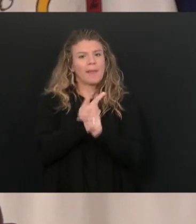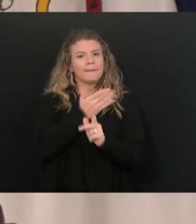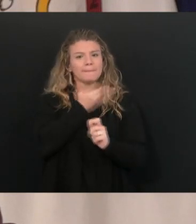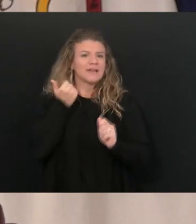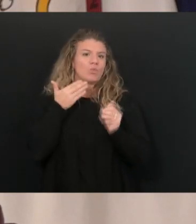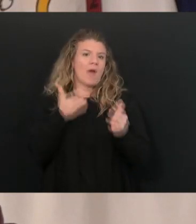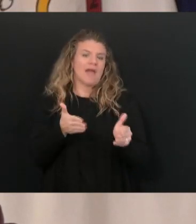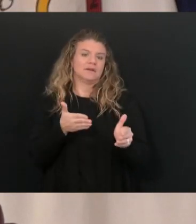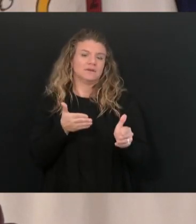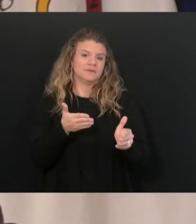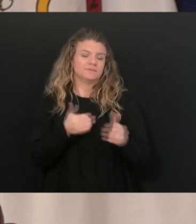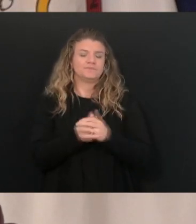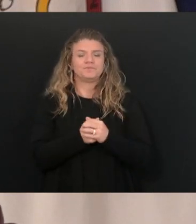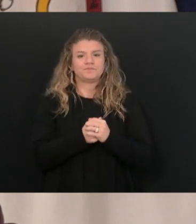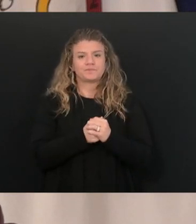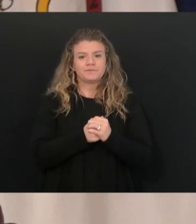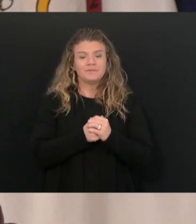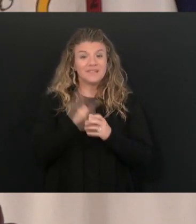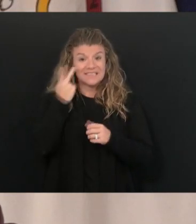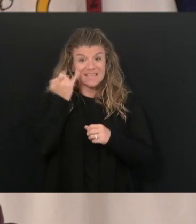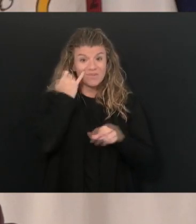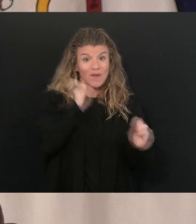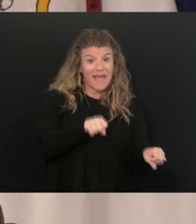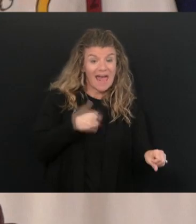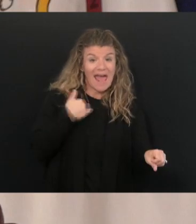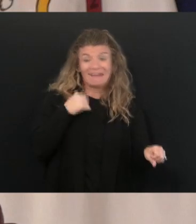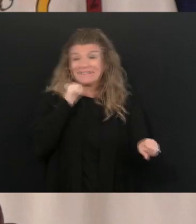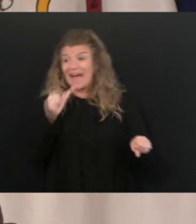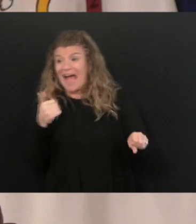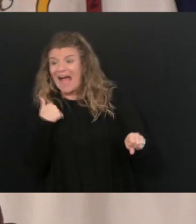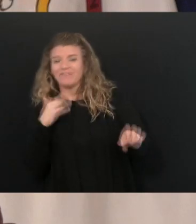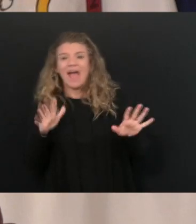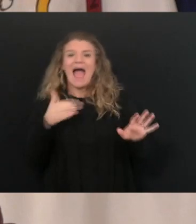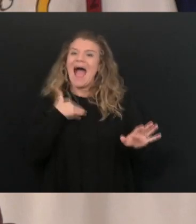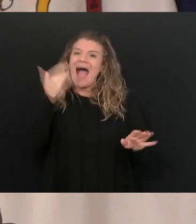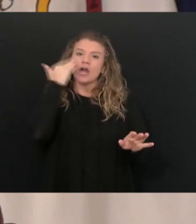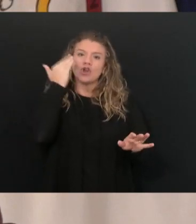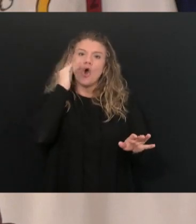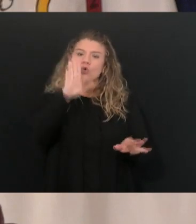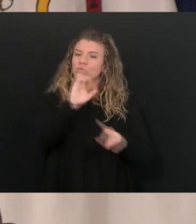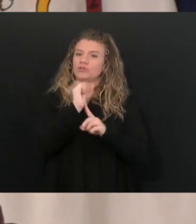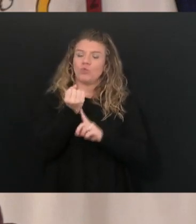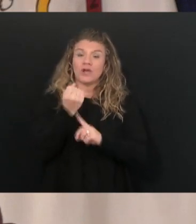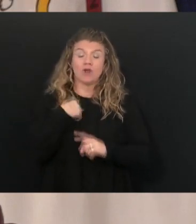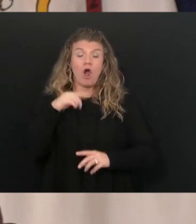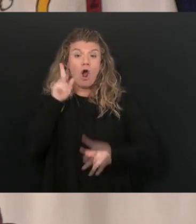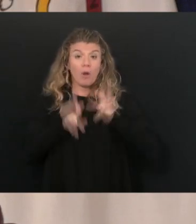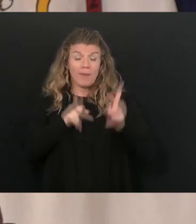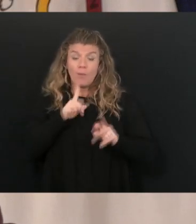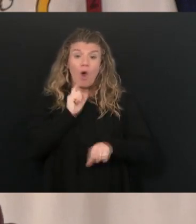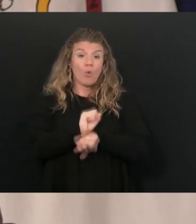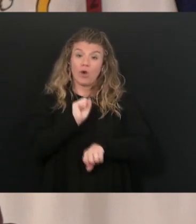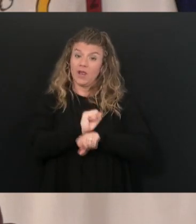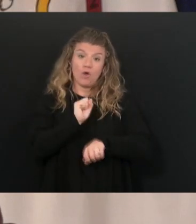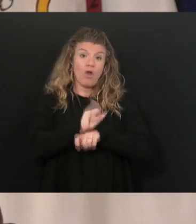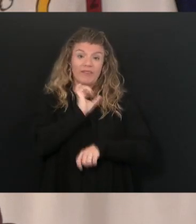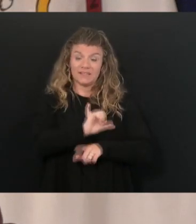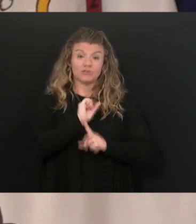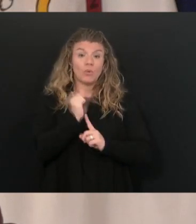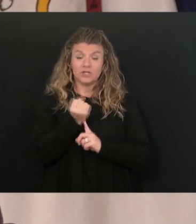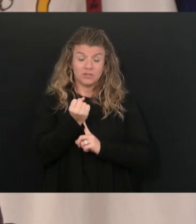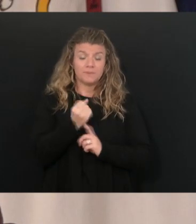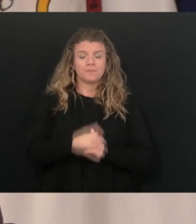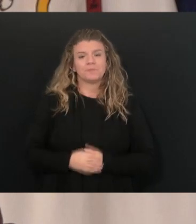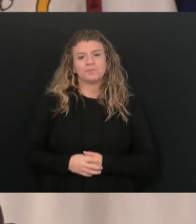work out to where we can't have it. So I know the dilemma. our people are really working it. And I